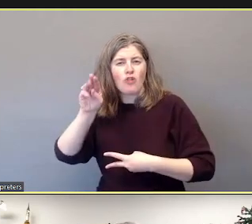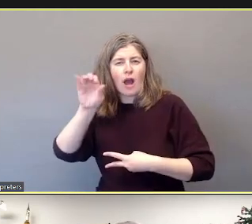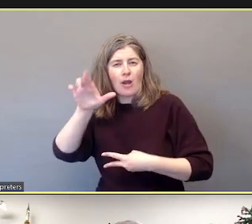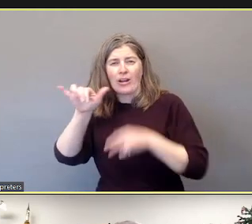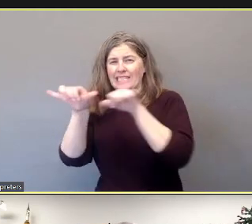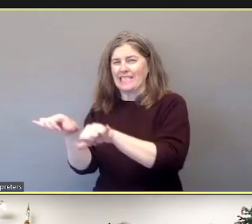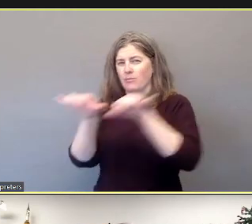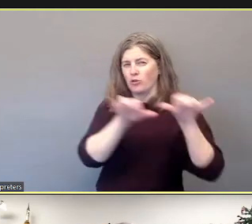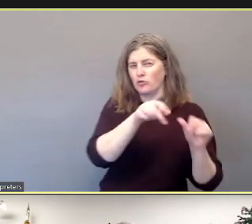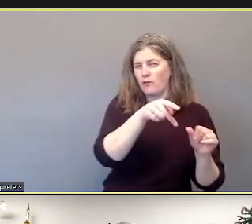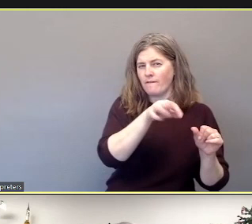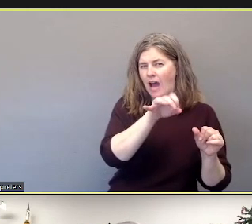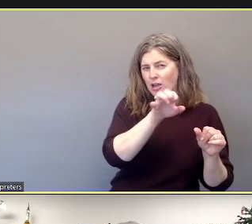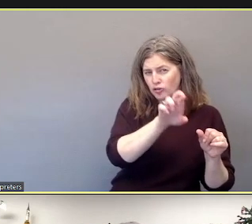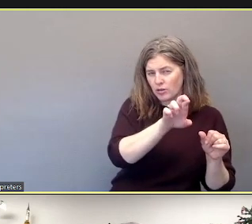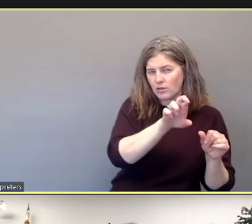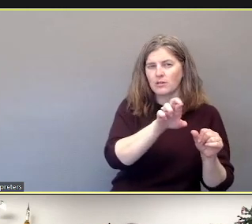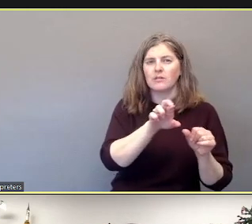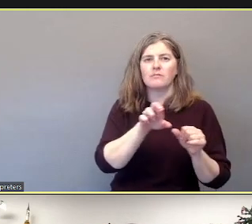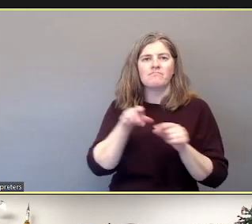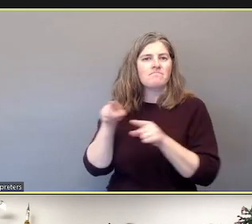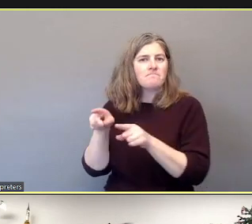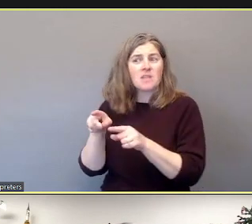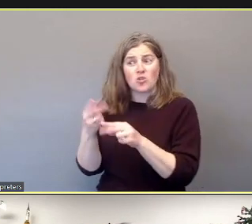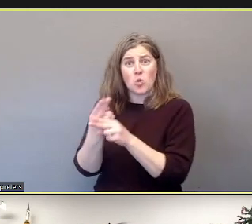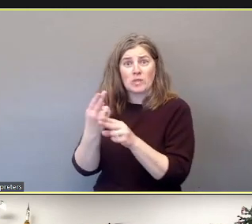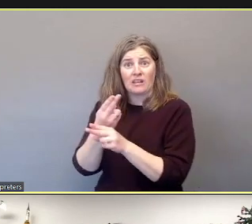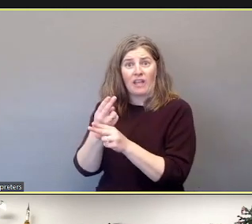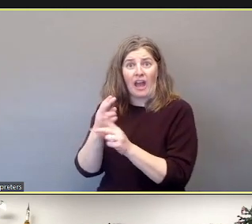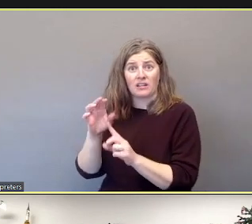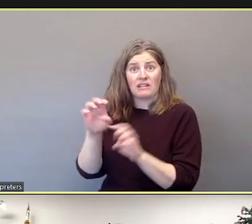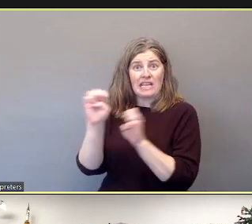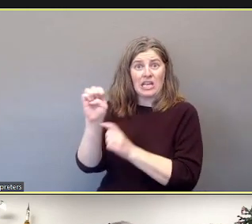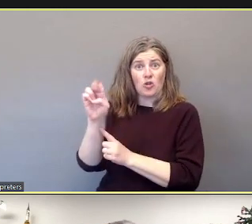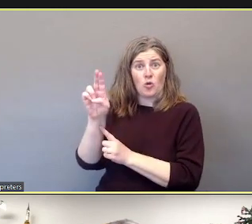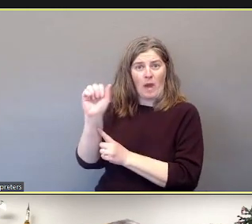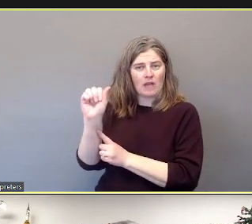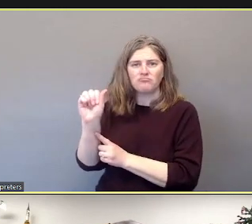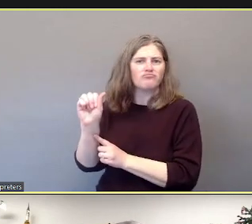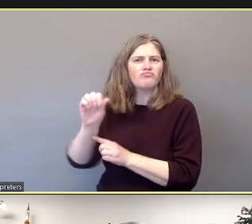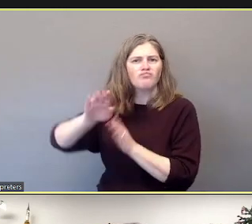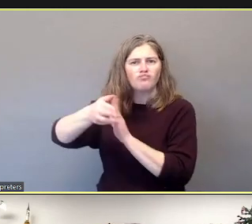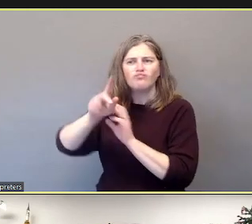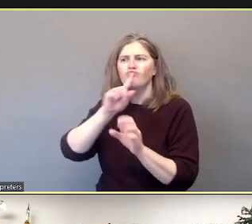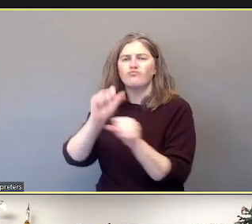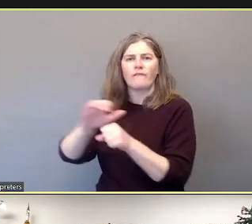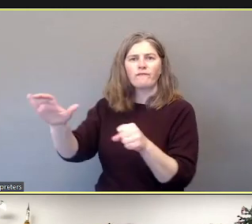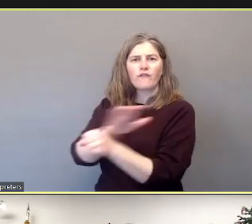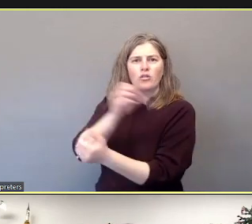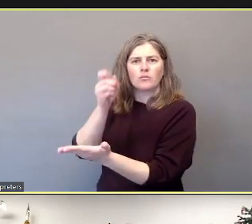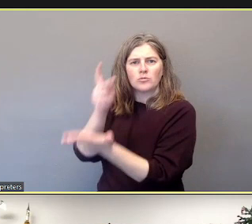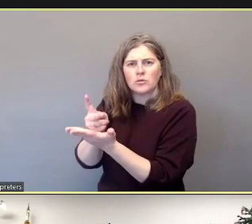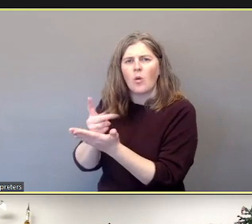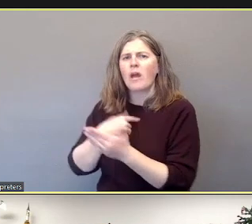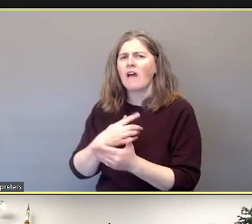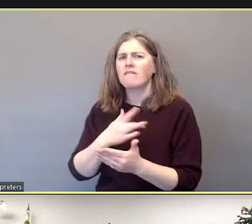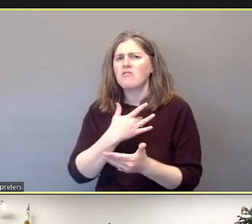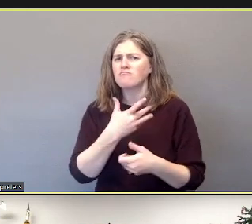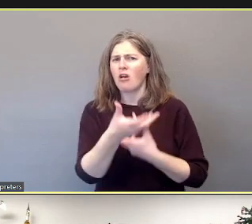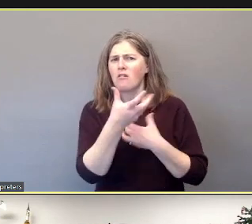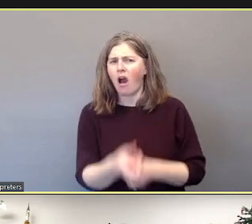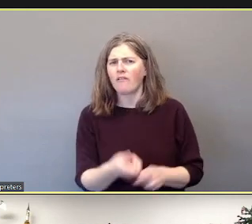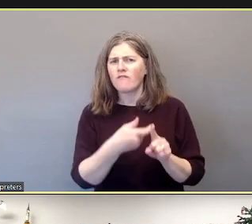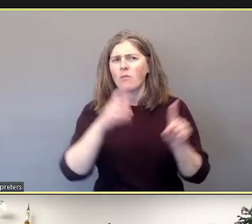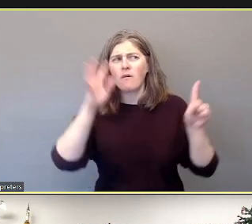last fall. They are no longer under EUA status, and we have pretty solid word from the federal government that